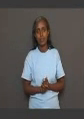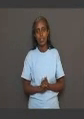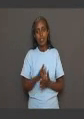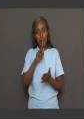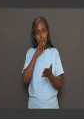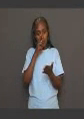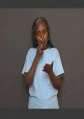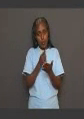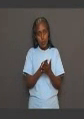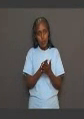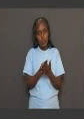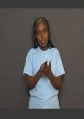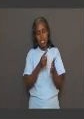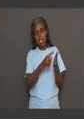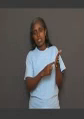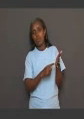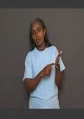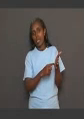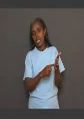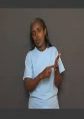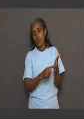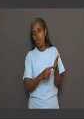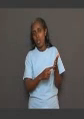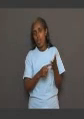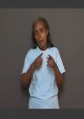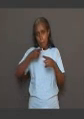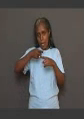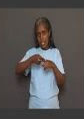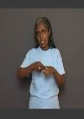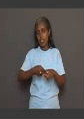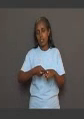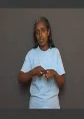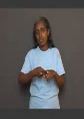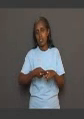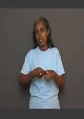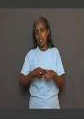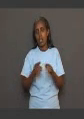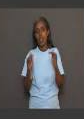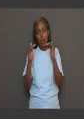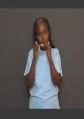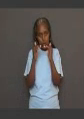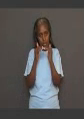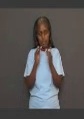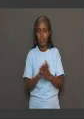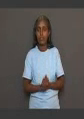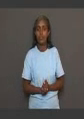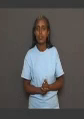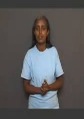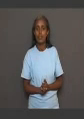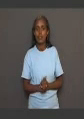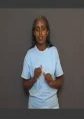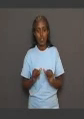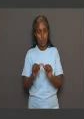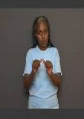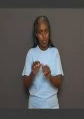Prove that its perpendicular bisectors are concurrent. Go